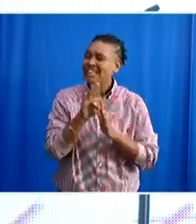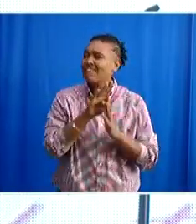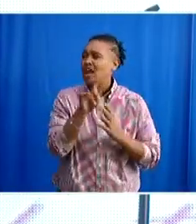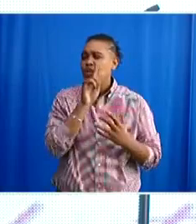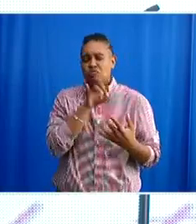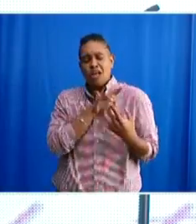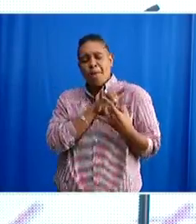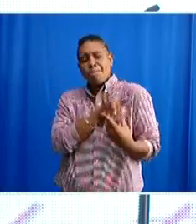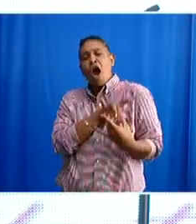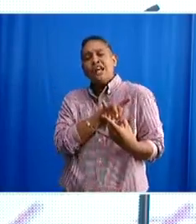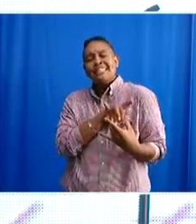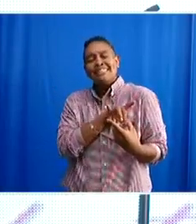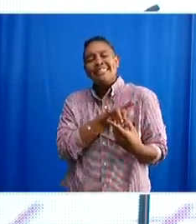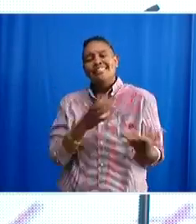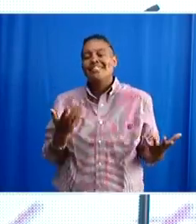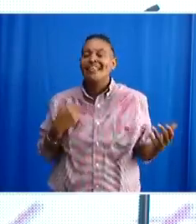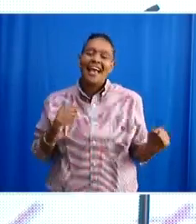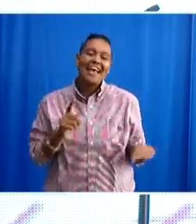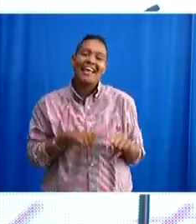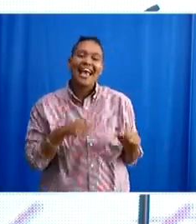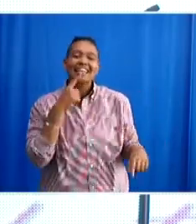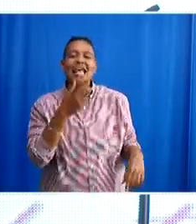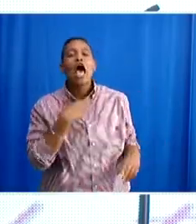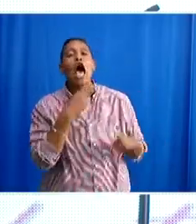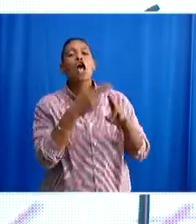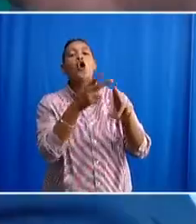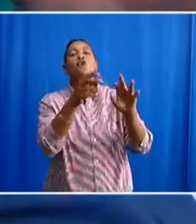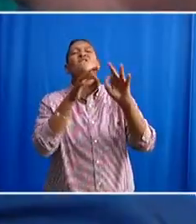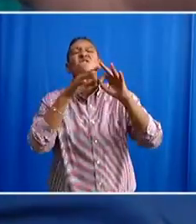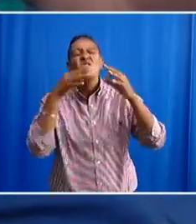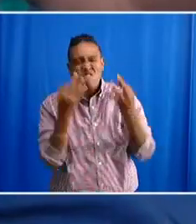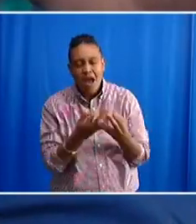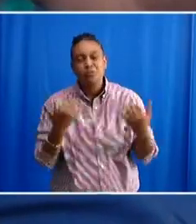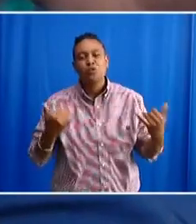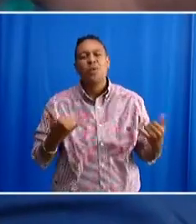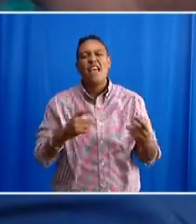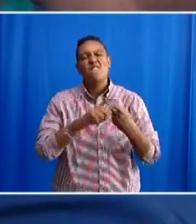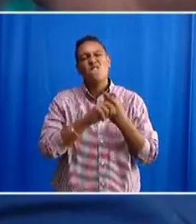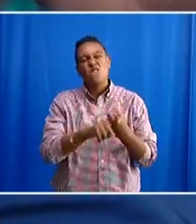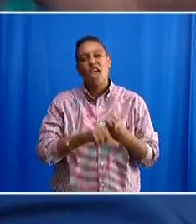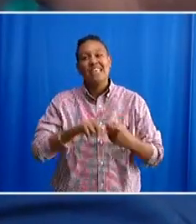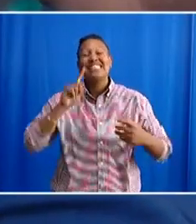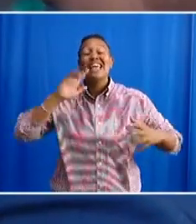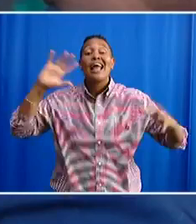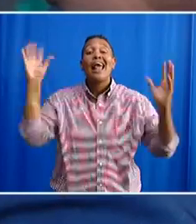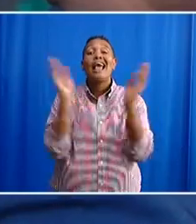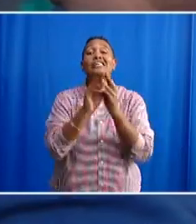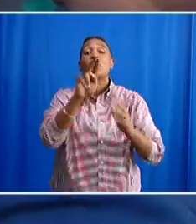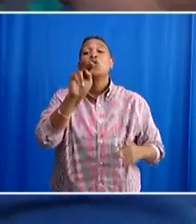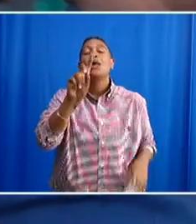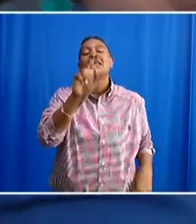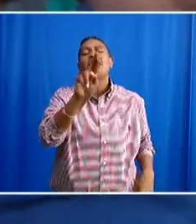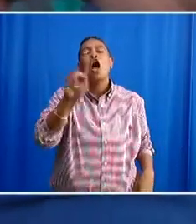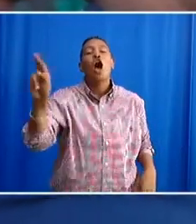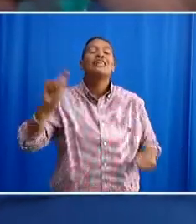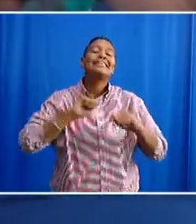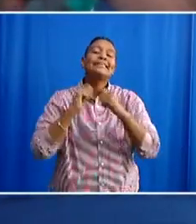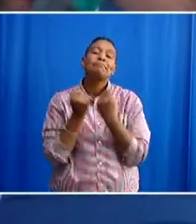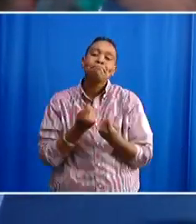bond. What can I say? I call you family today, friends, and the entire UNDRR's